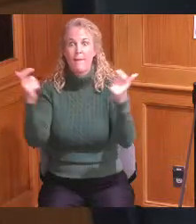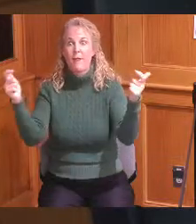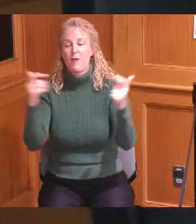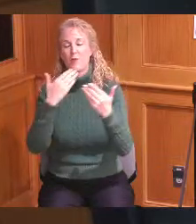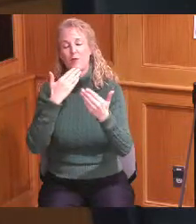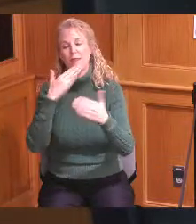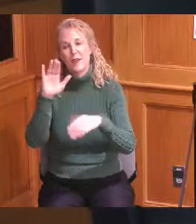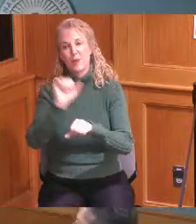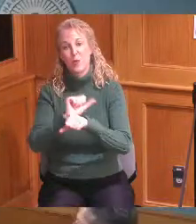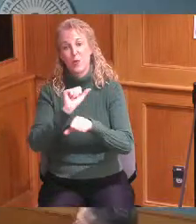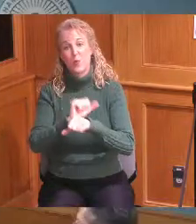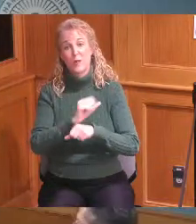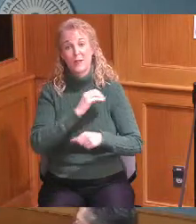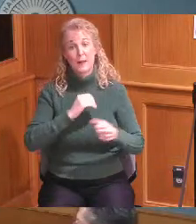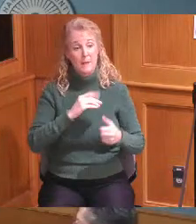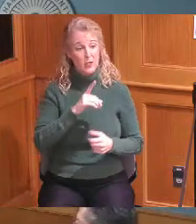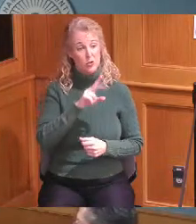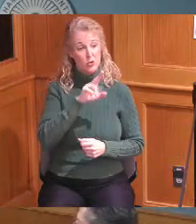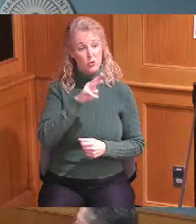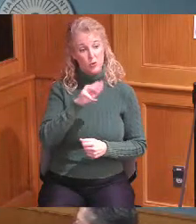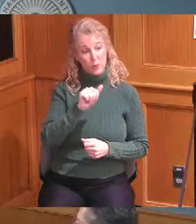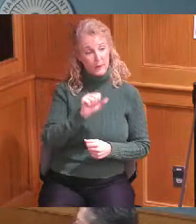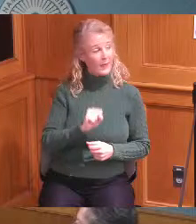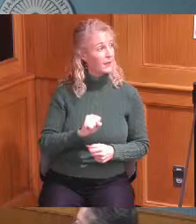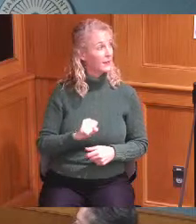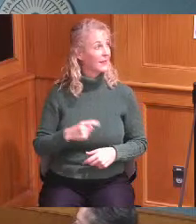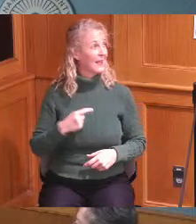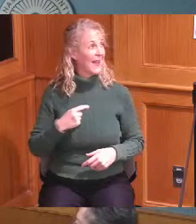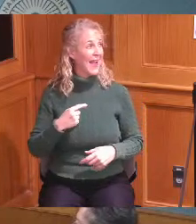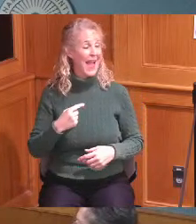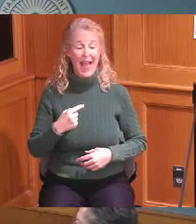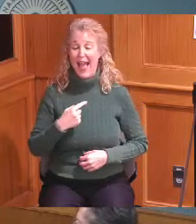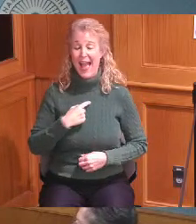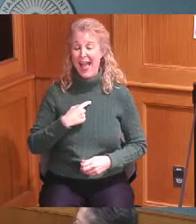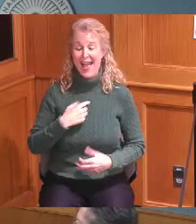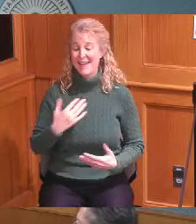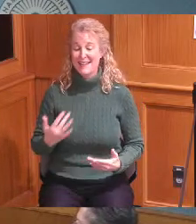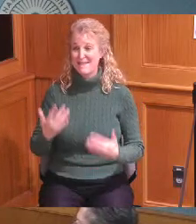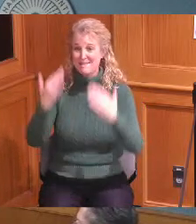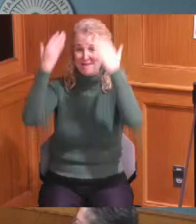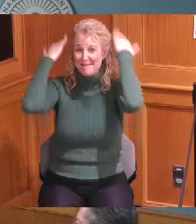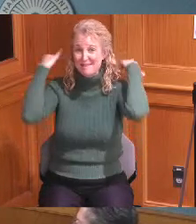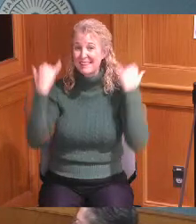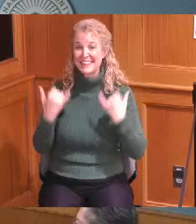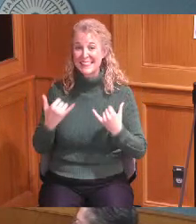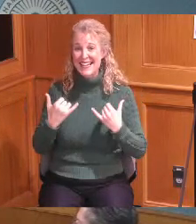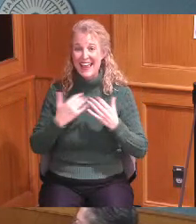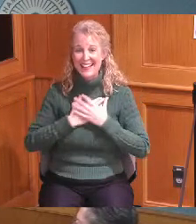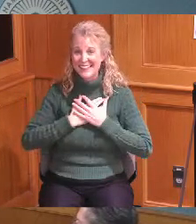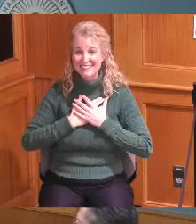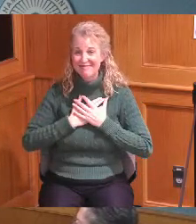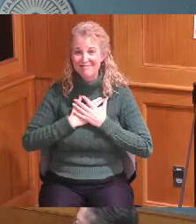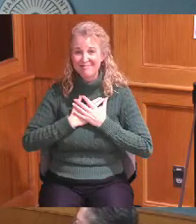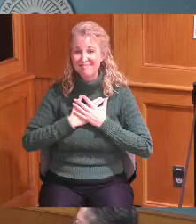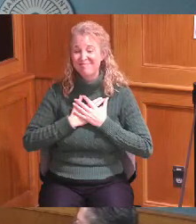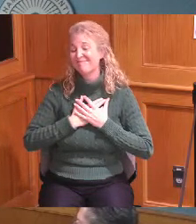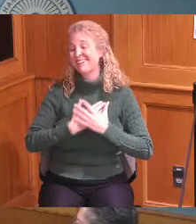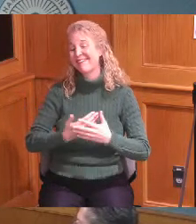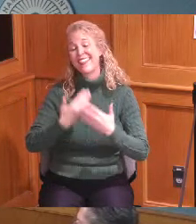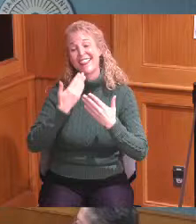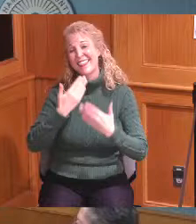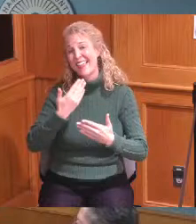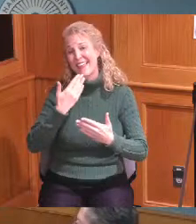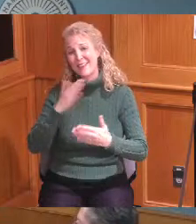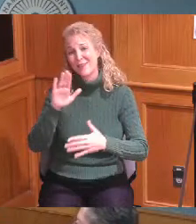work. Commissioner Summer Dumas. I'm just overwhelmed today in the presentation. Thank you so much